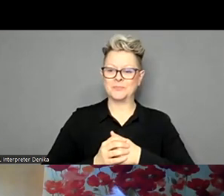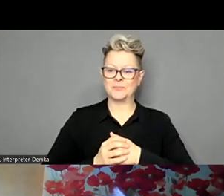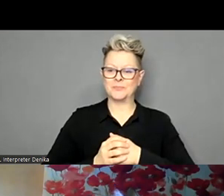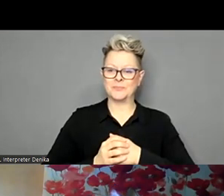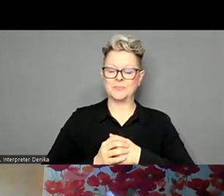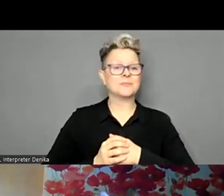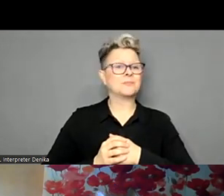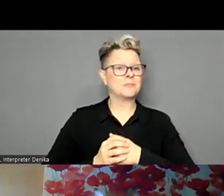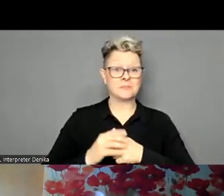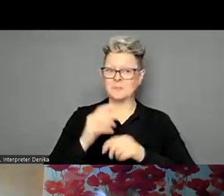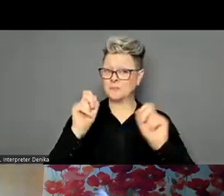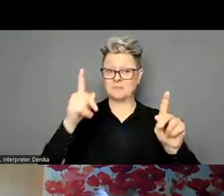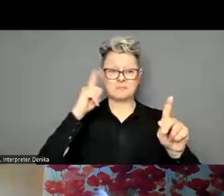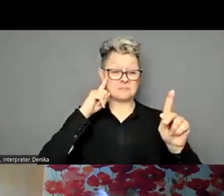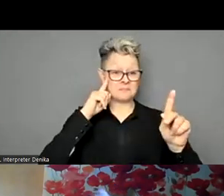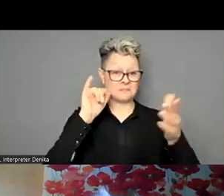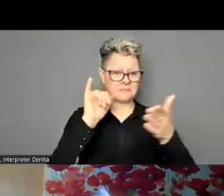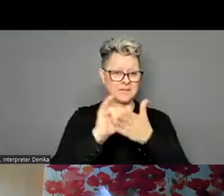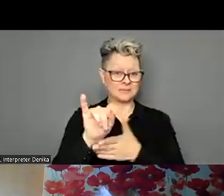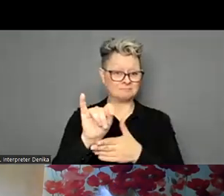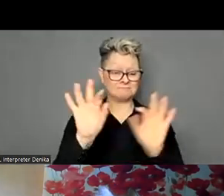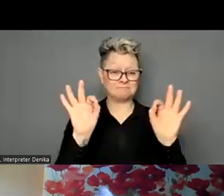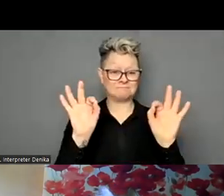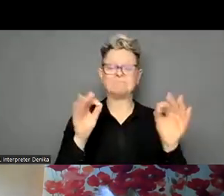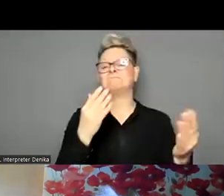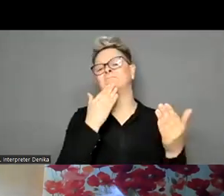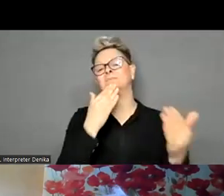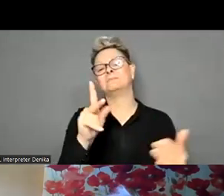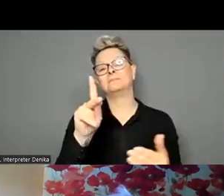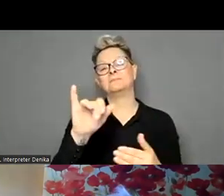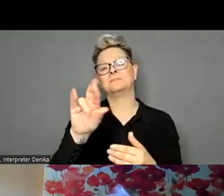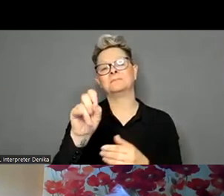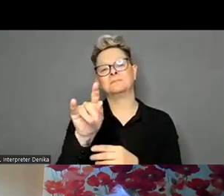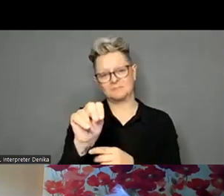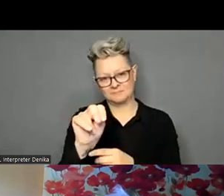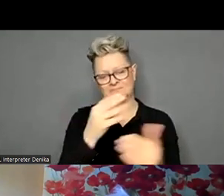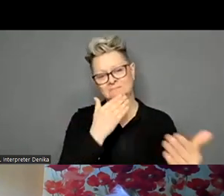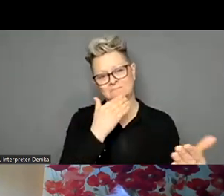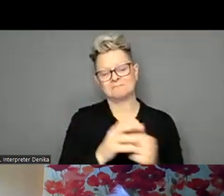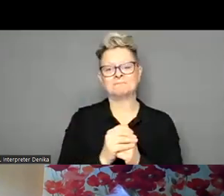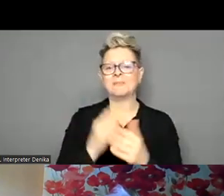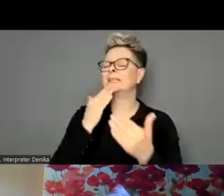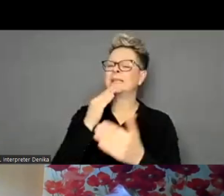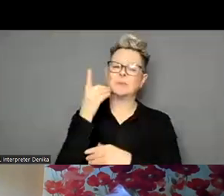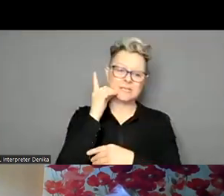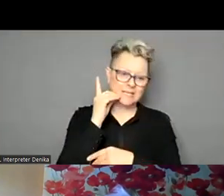I think that's it. Excellent. So thank you, Kirsten, very much. Really appreciate it. Thank you very much,